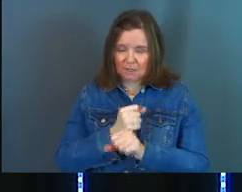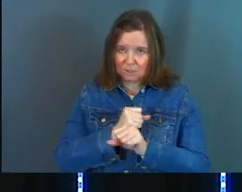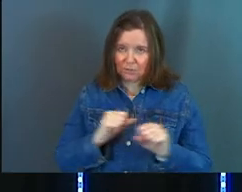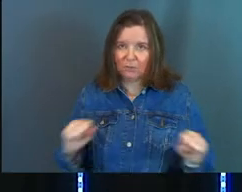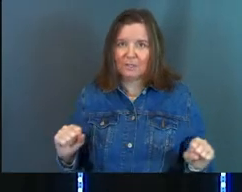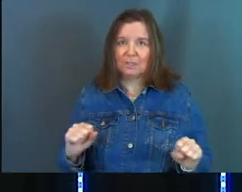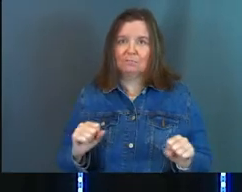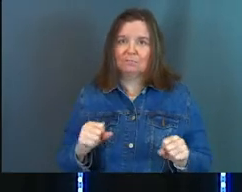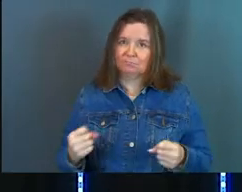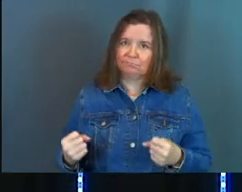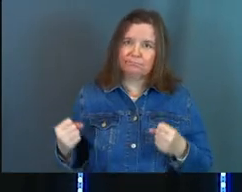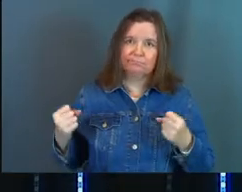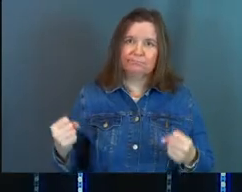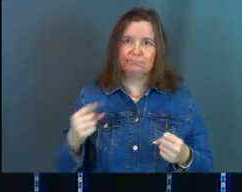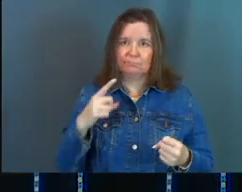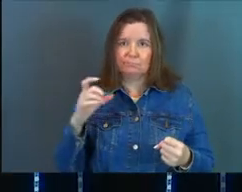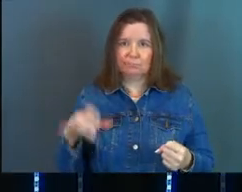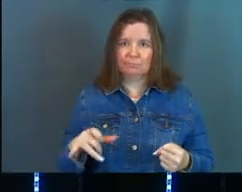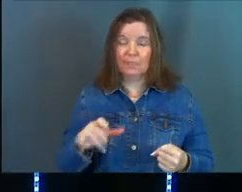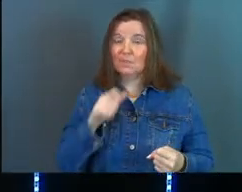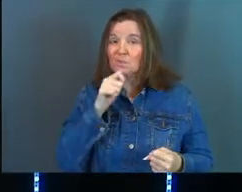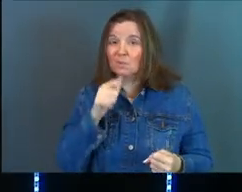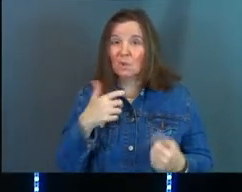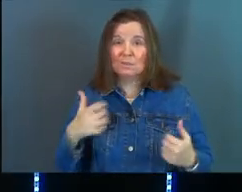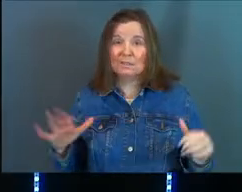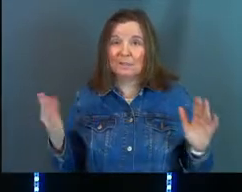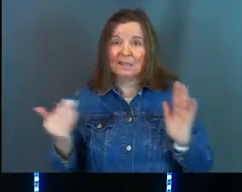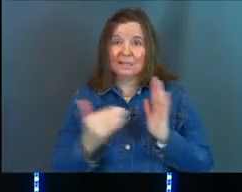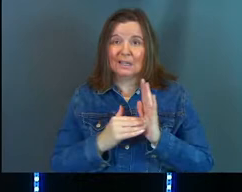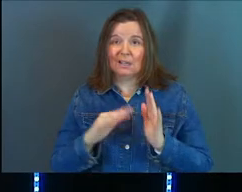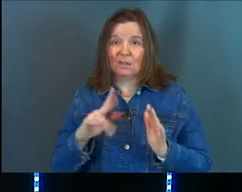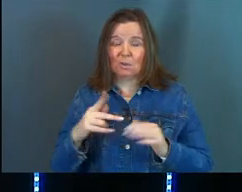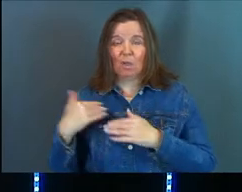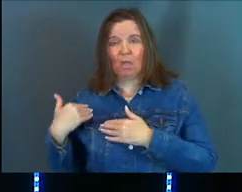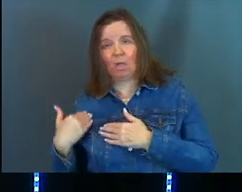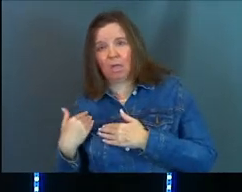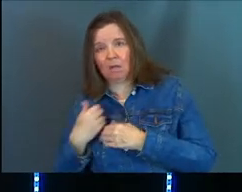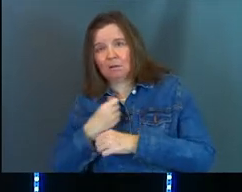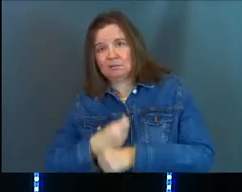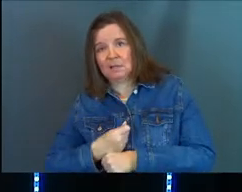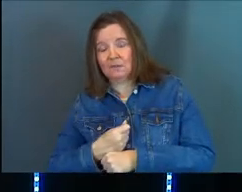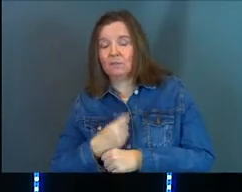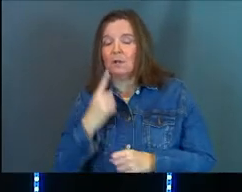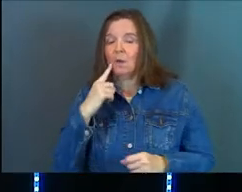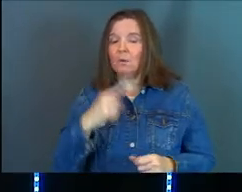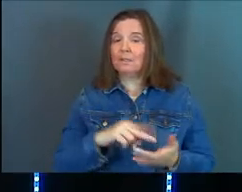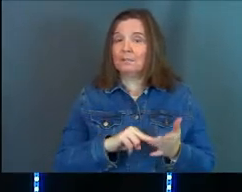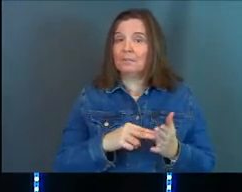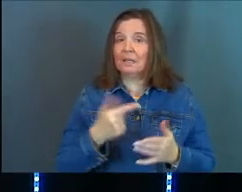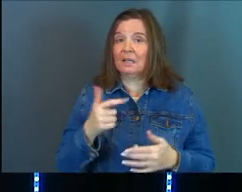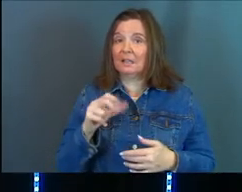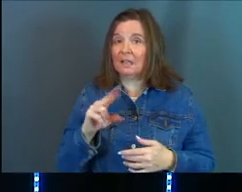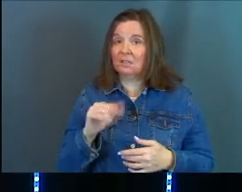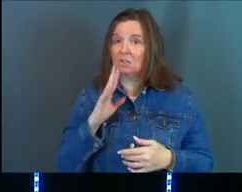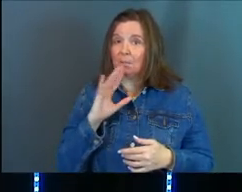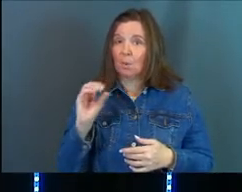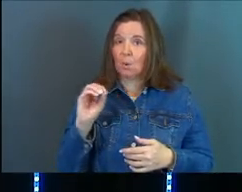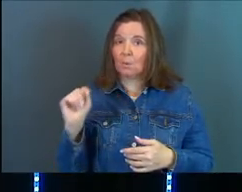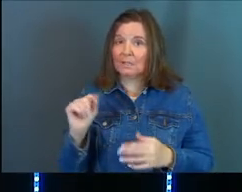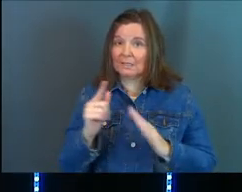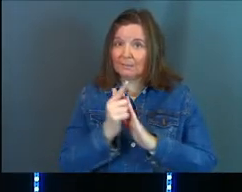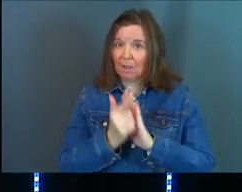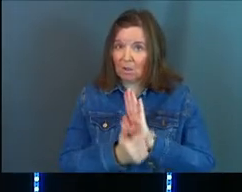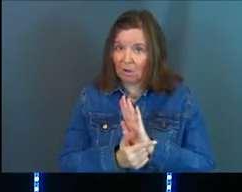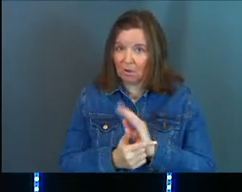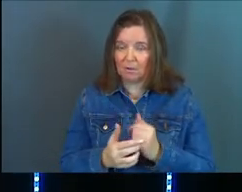free. Stand firm, therefore, and do not submit again to a yoke of slavery. Now, in the context of Galatians there, it's talking about the Old Testament